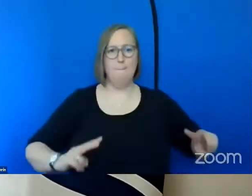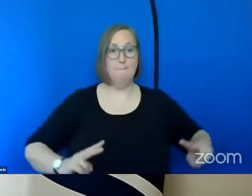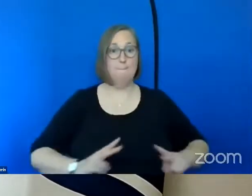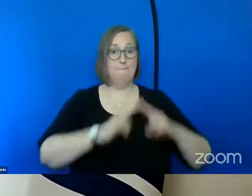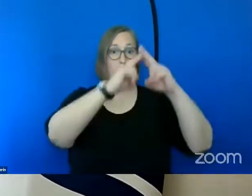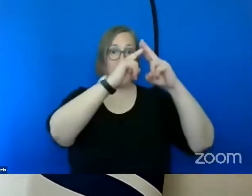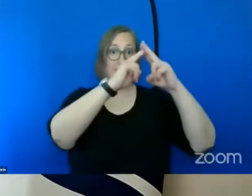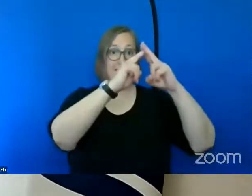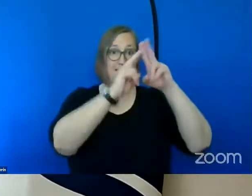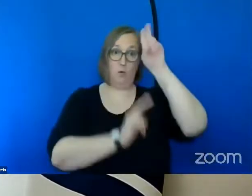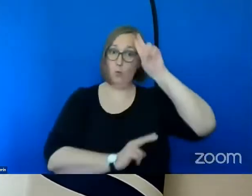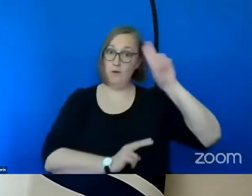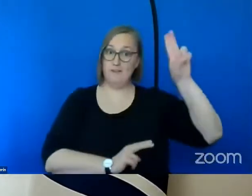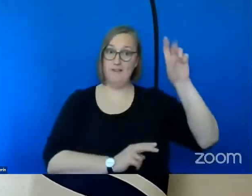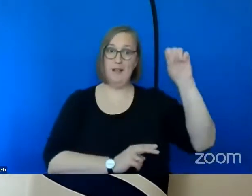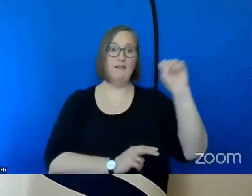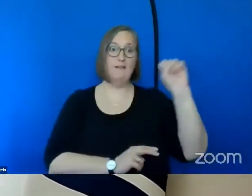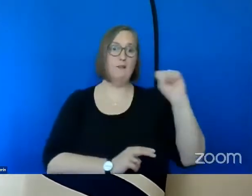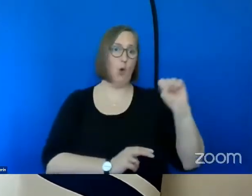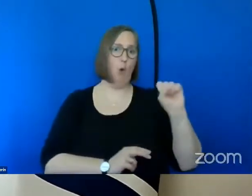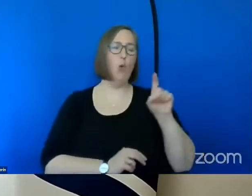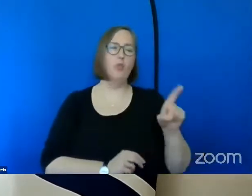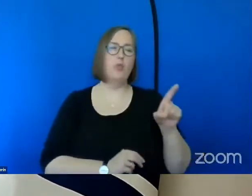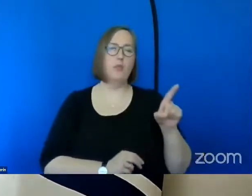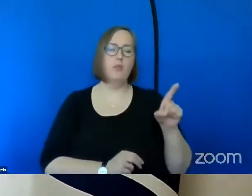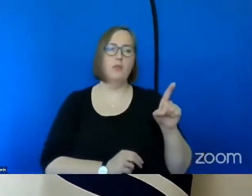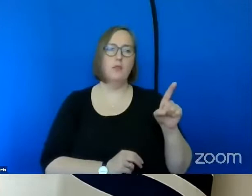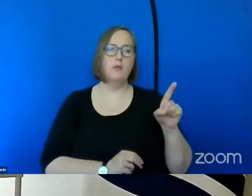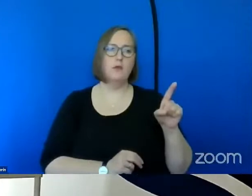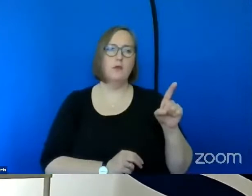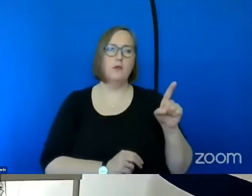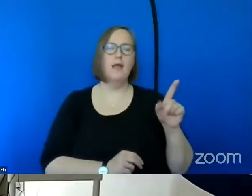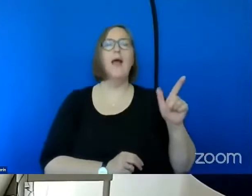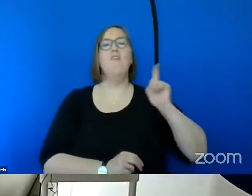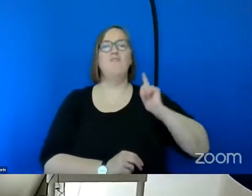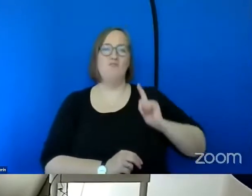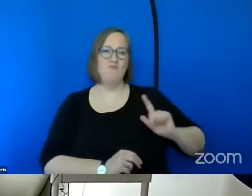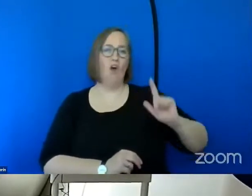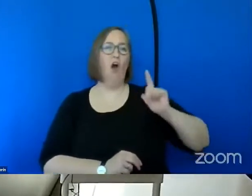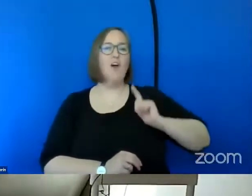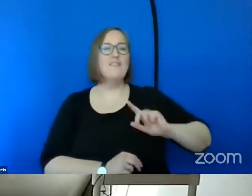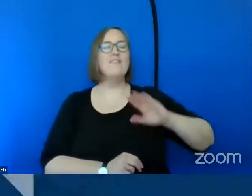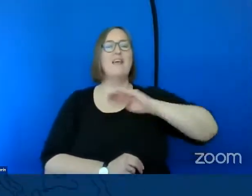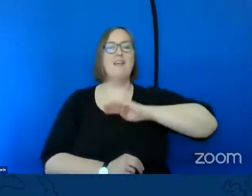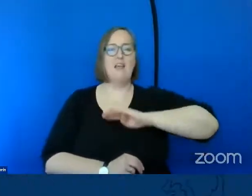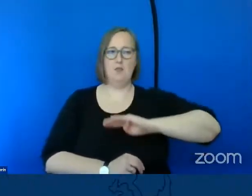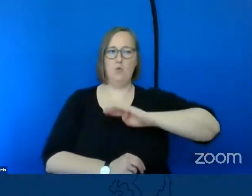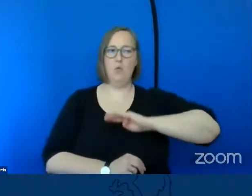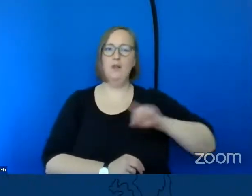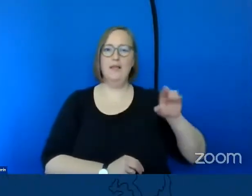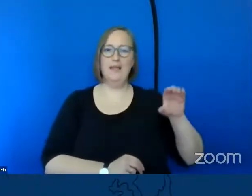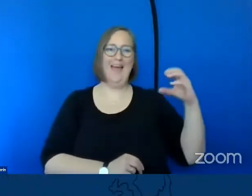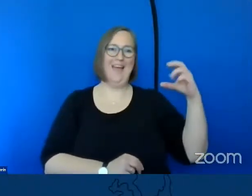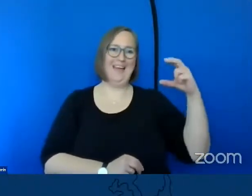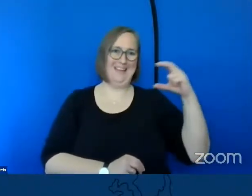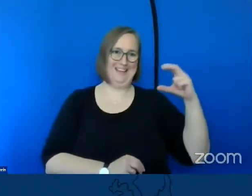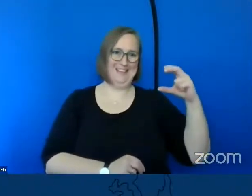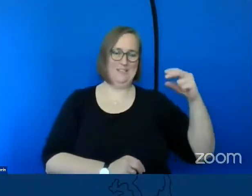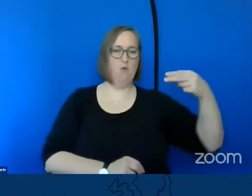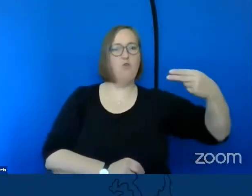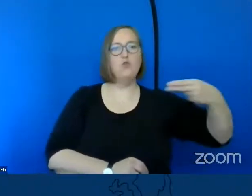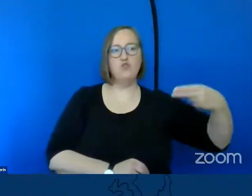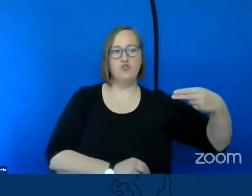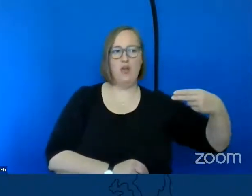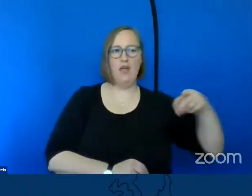Huchet for the Smart Arm team, an experienced pilot. We saw Christophe for the first time in action at